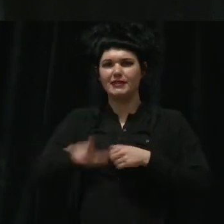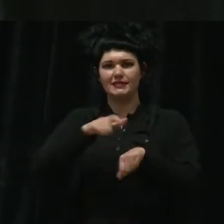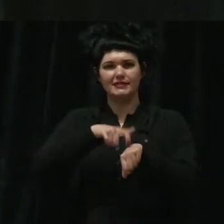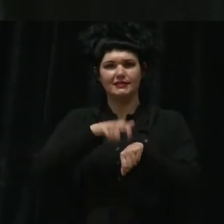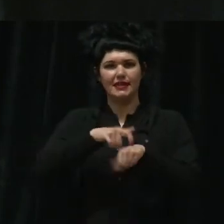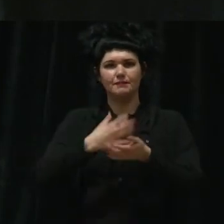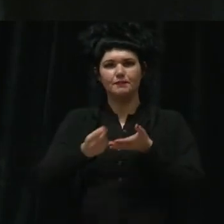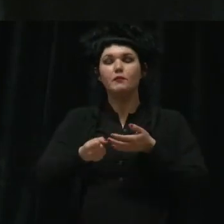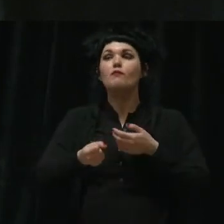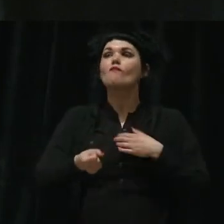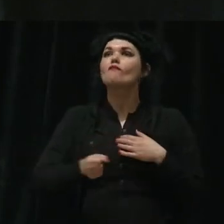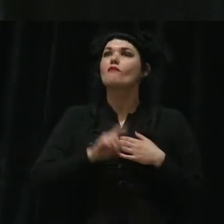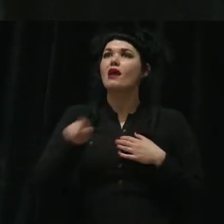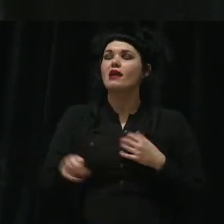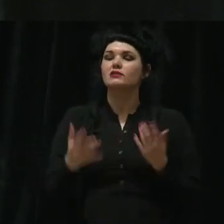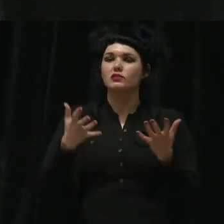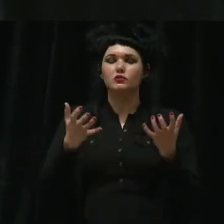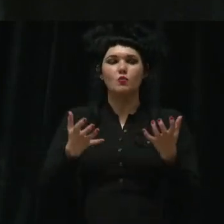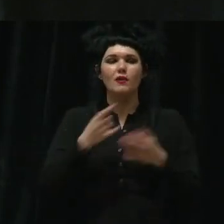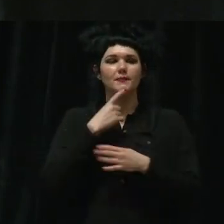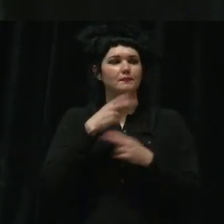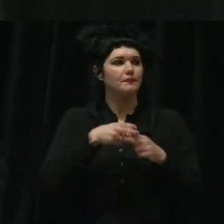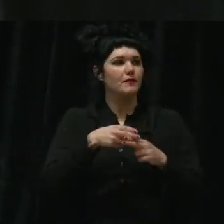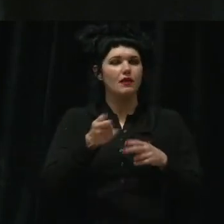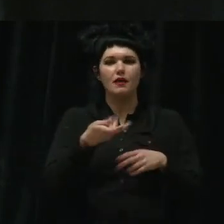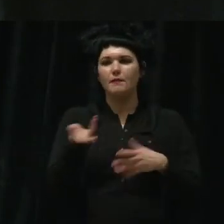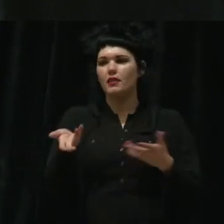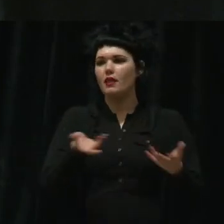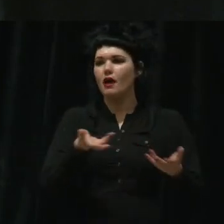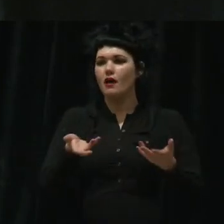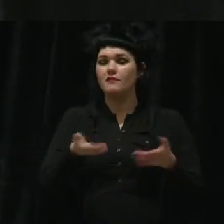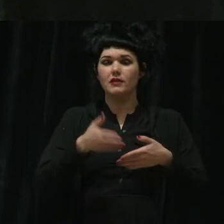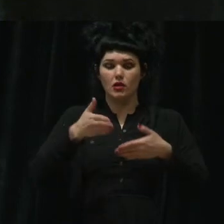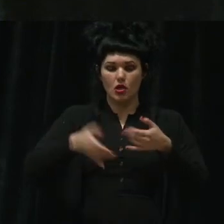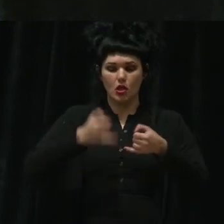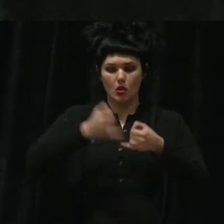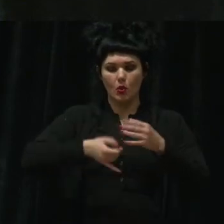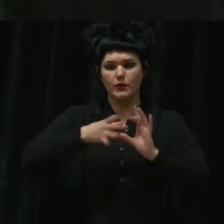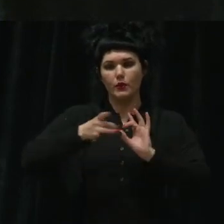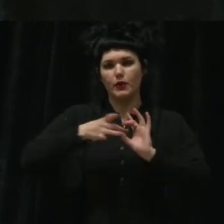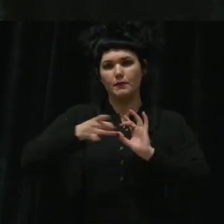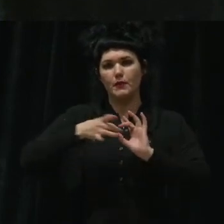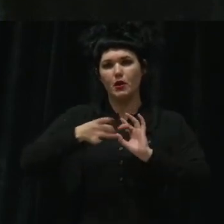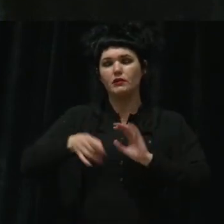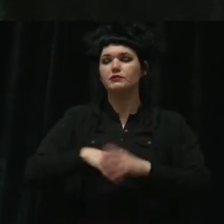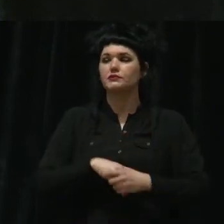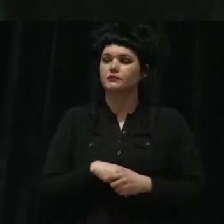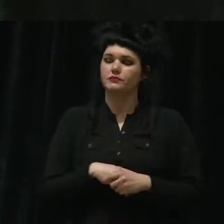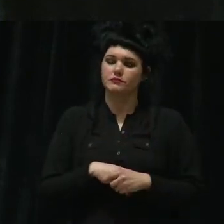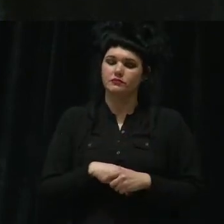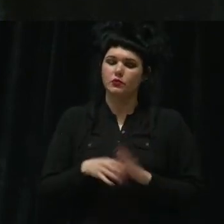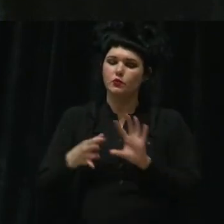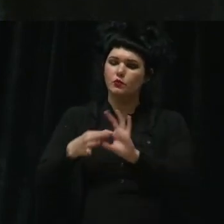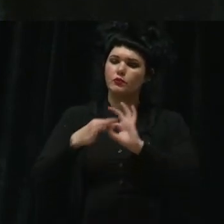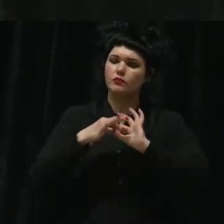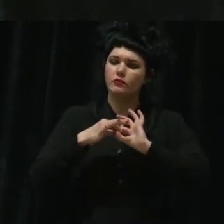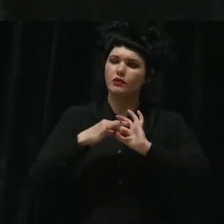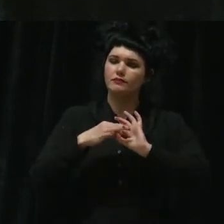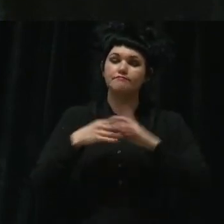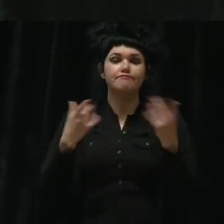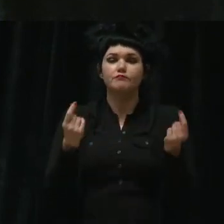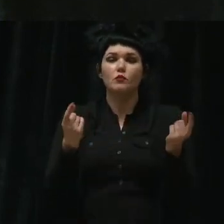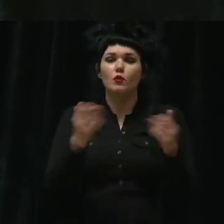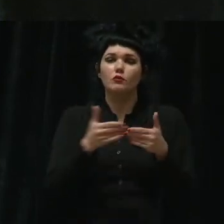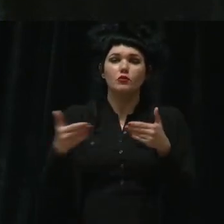just want to throw out a couple of closing remarks with regards to sort of what's next